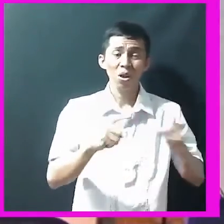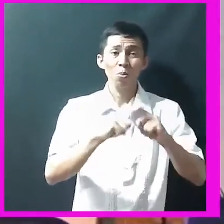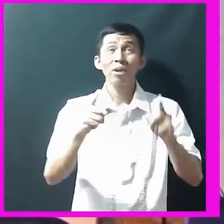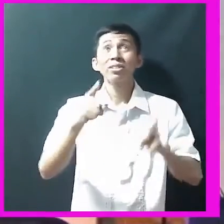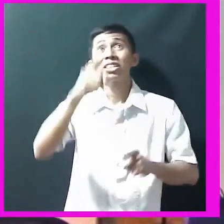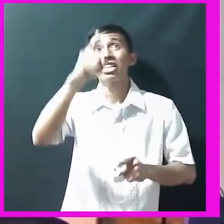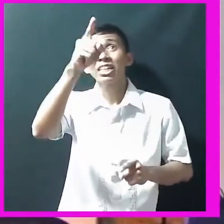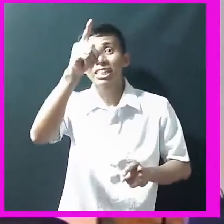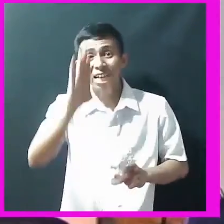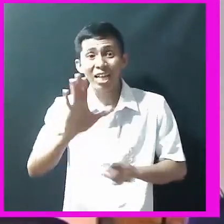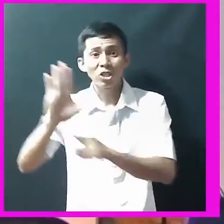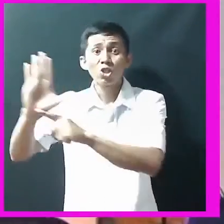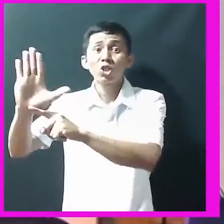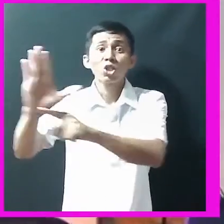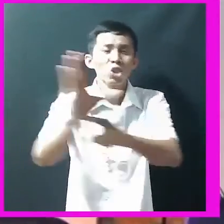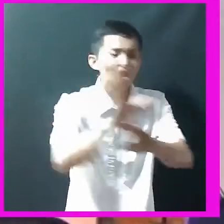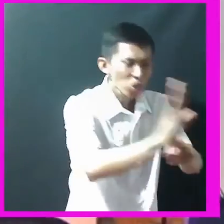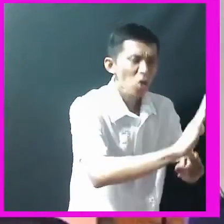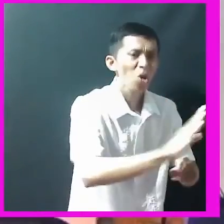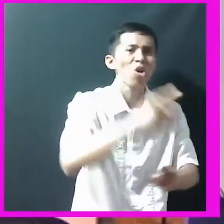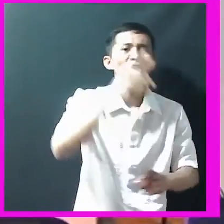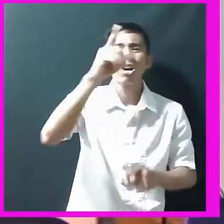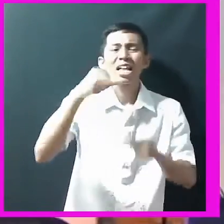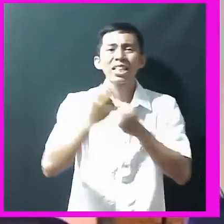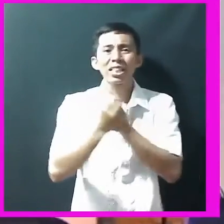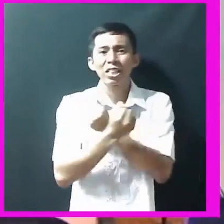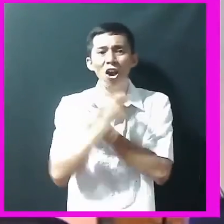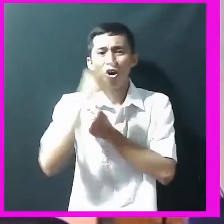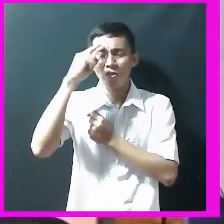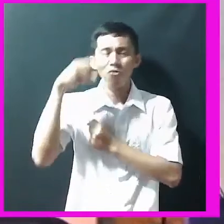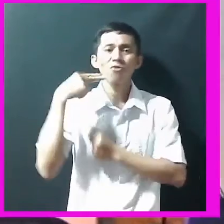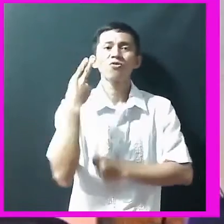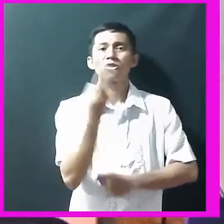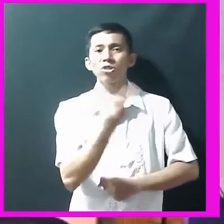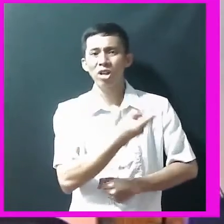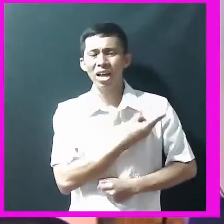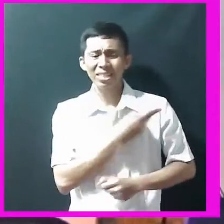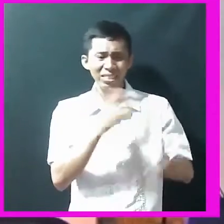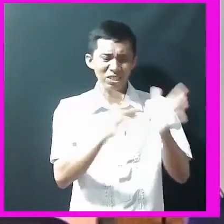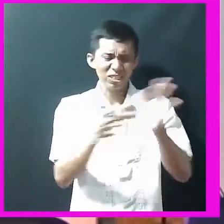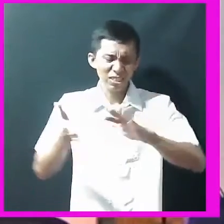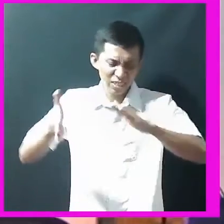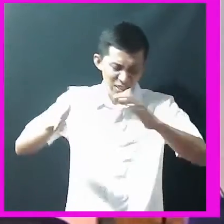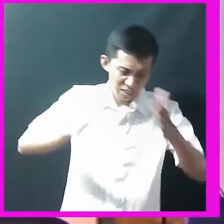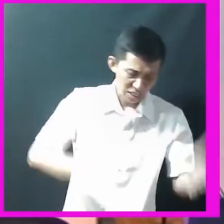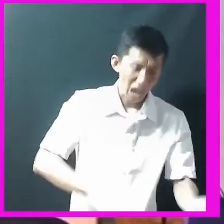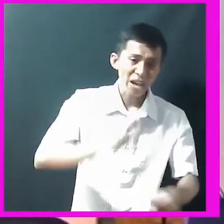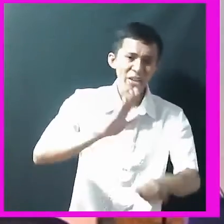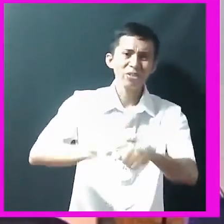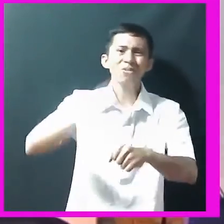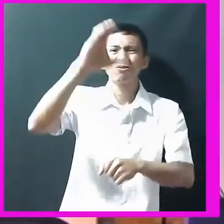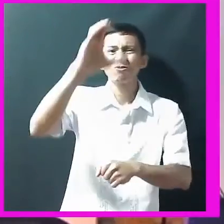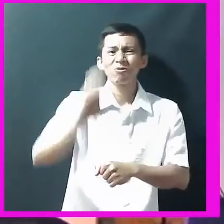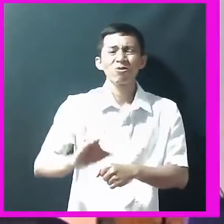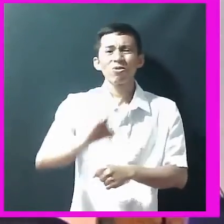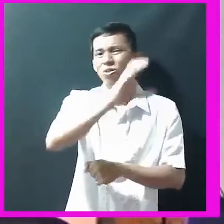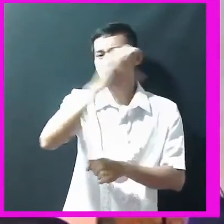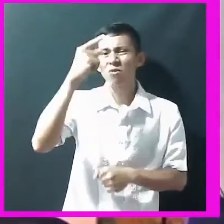His love toward us, and that while we were yet sinners, Christ died for us.